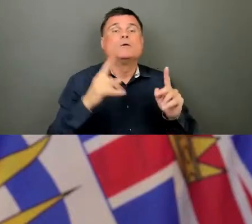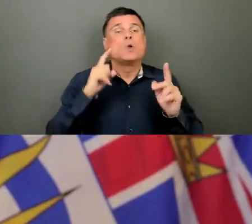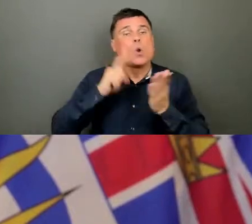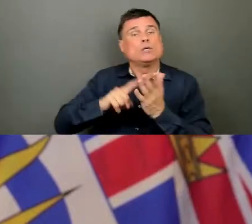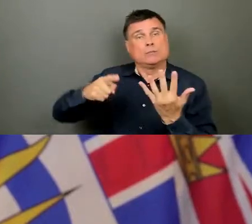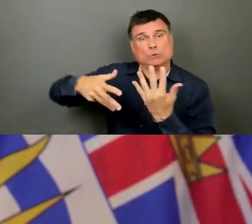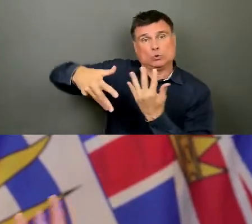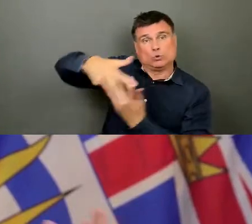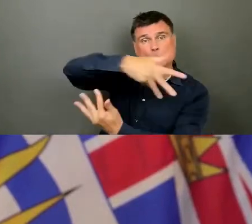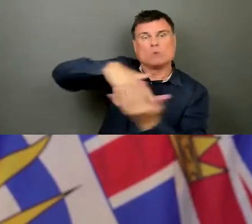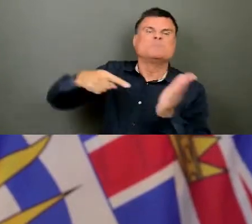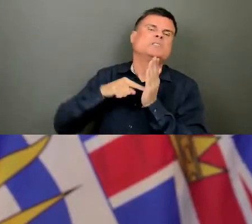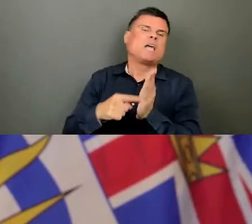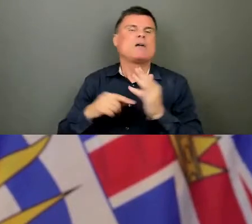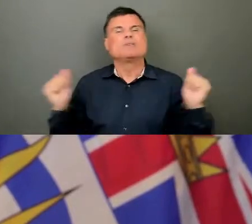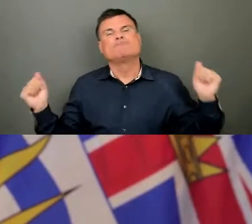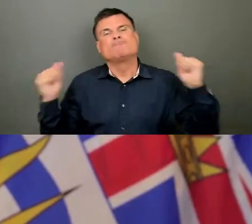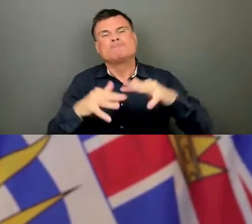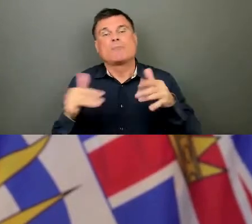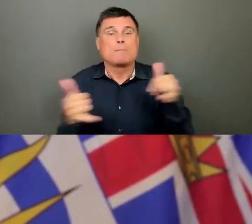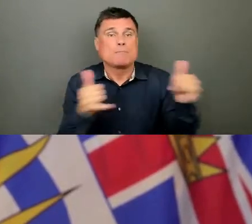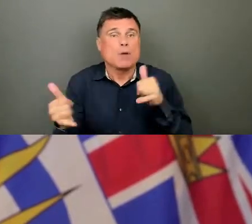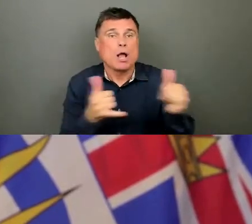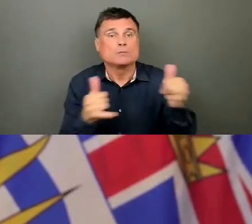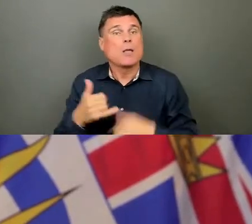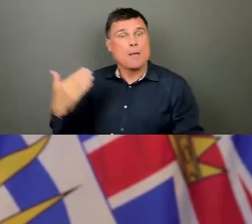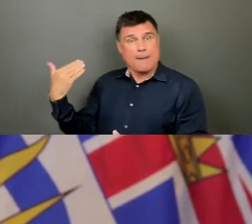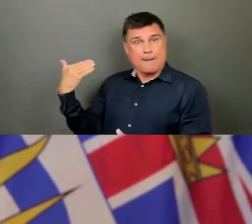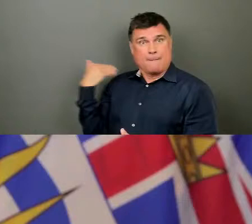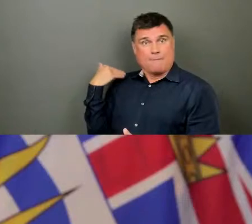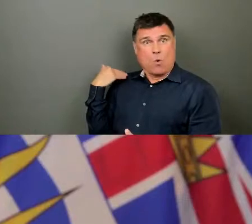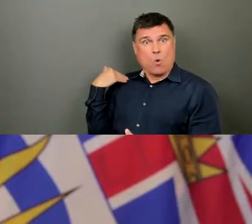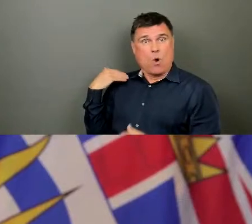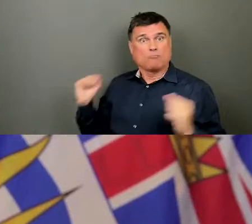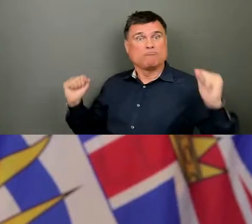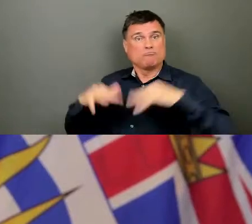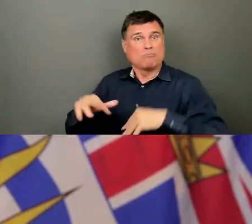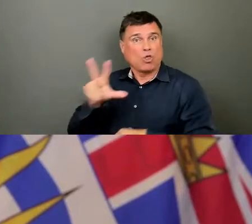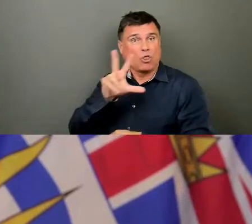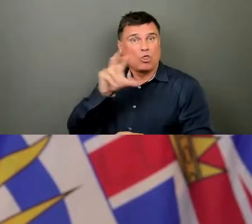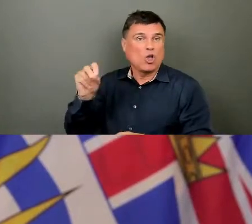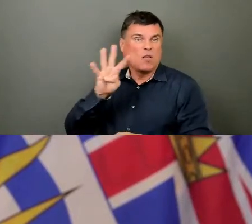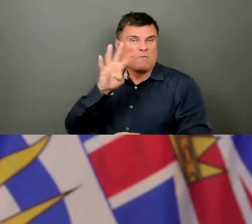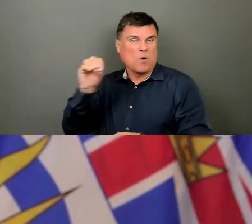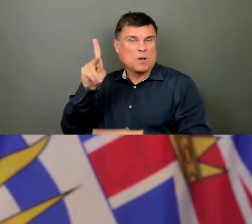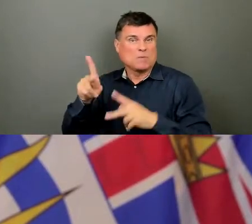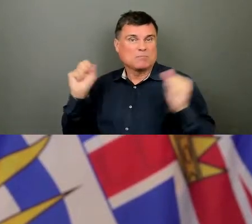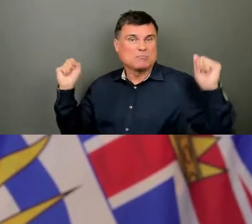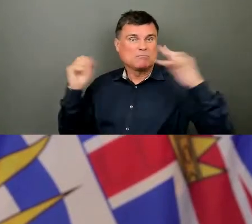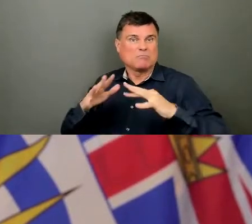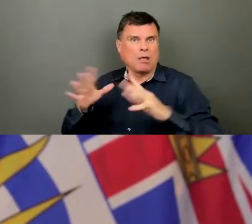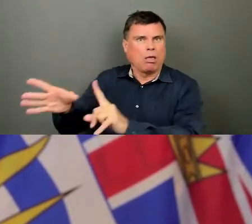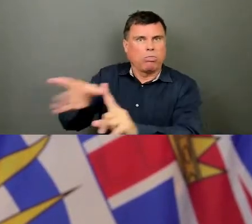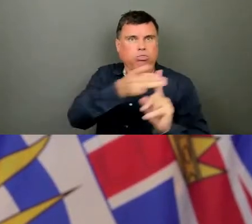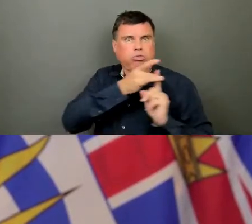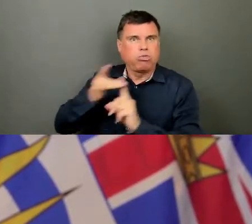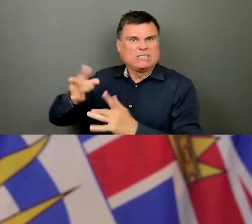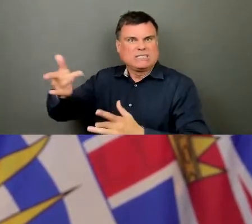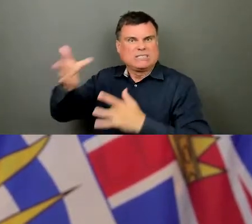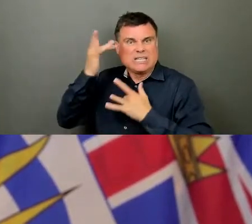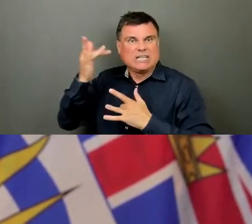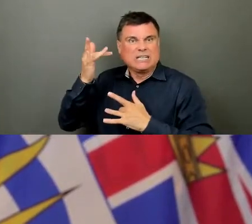party, for example, where we might have seen 30 or 40 people be out of 100 being infected a few months